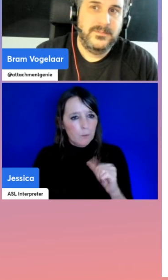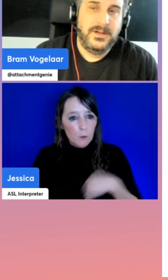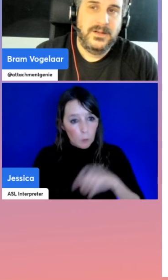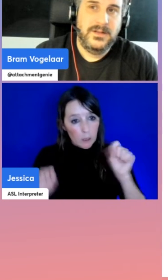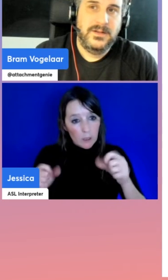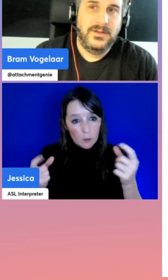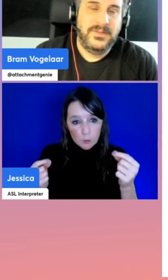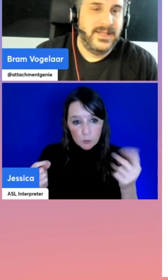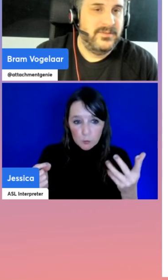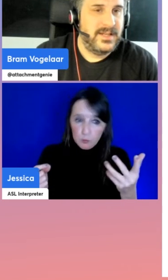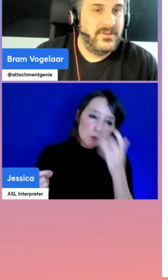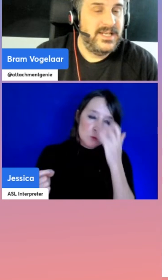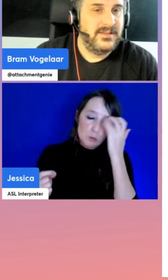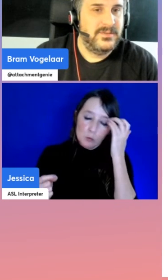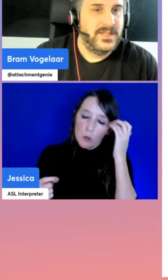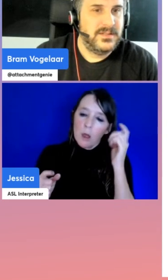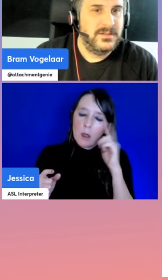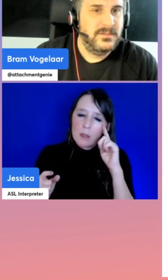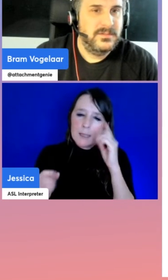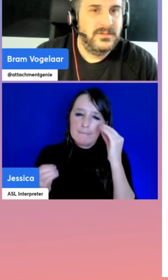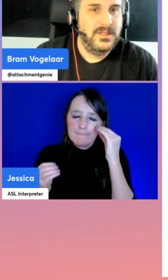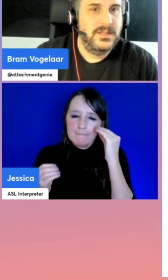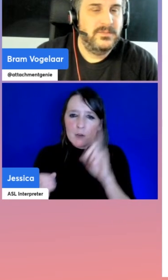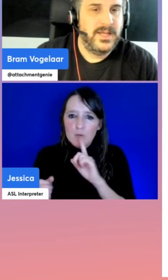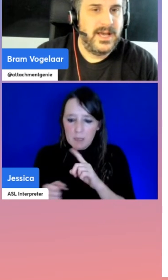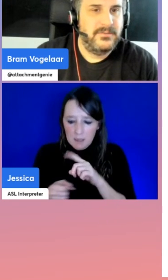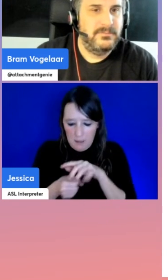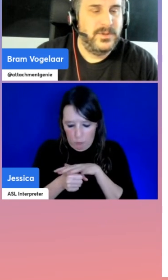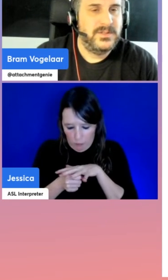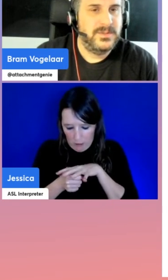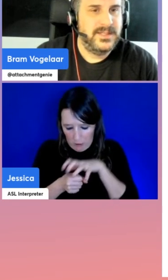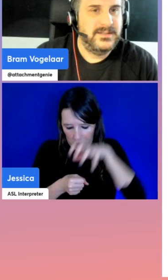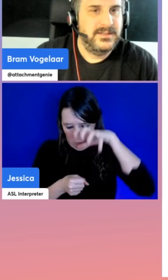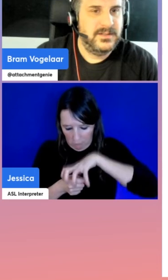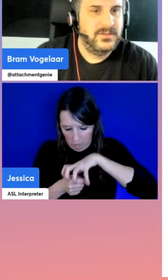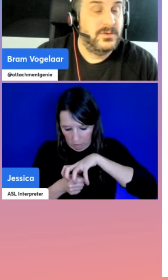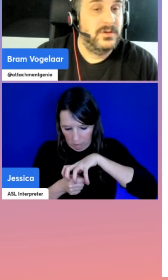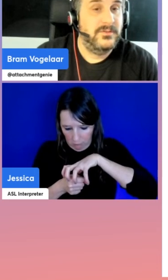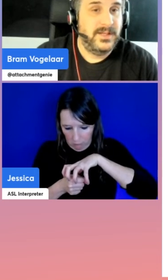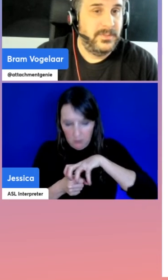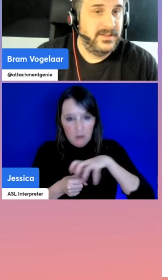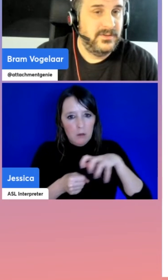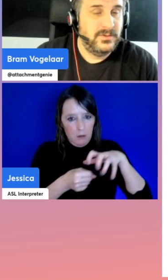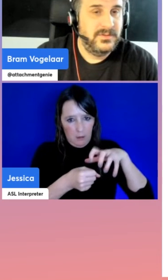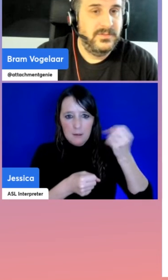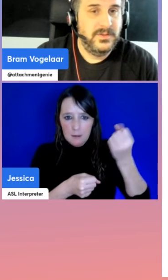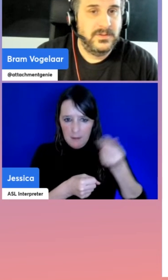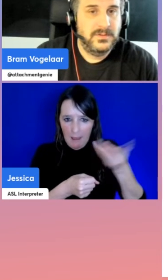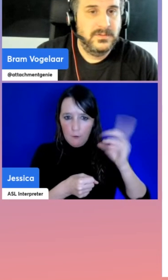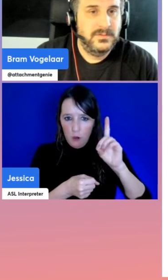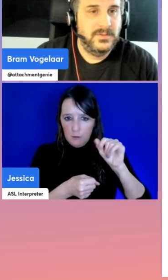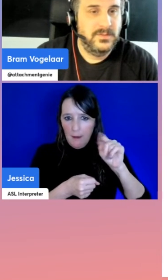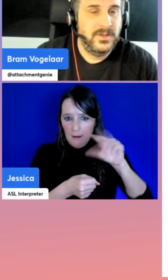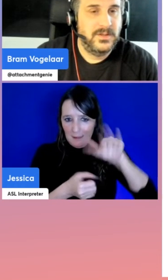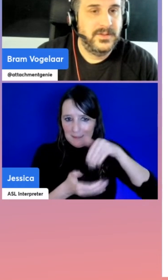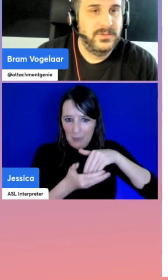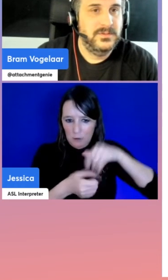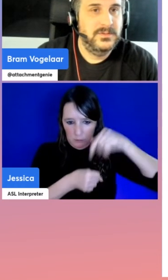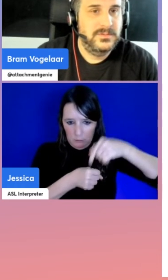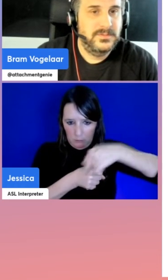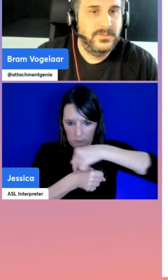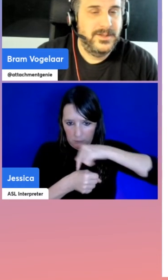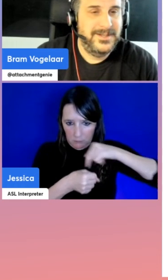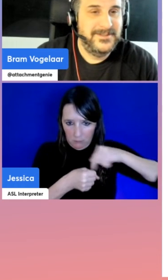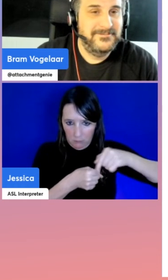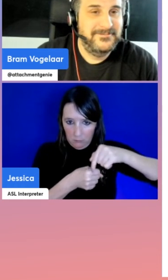of think of it really as a region, right? We have multiple data centers or availability zones if you're in one of the